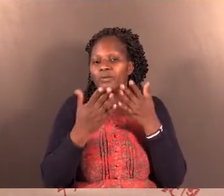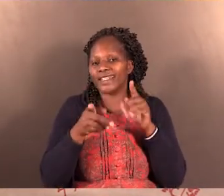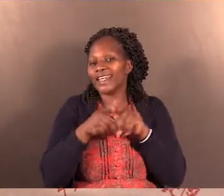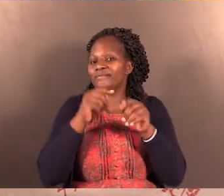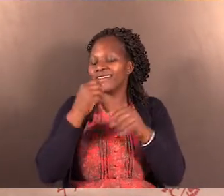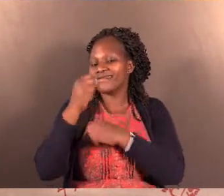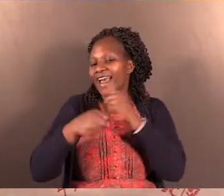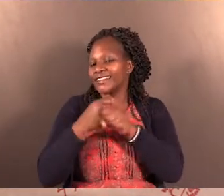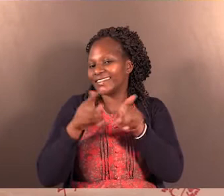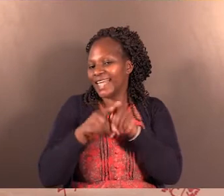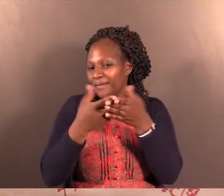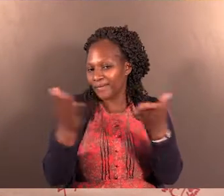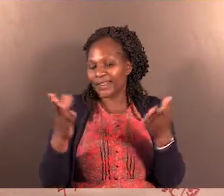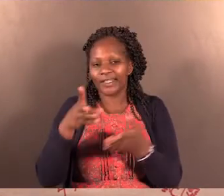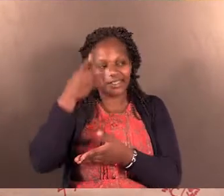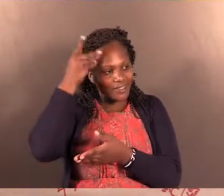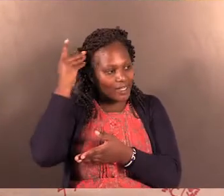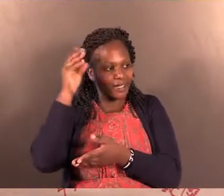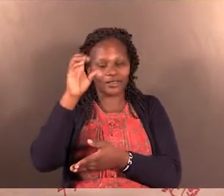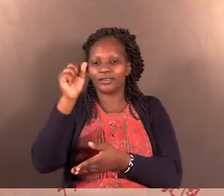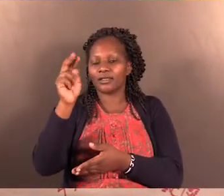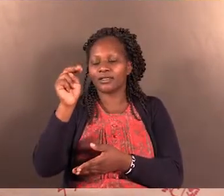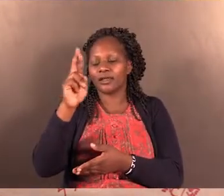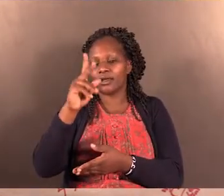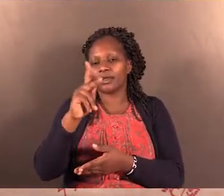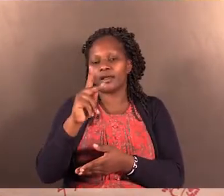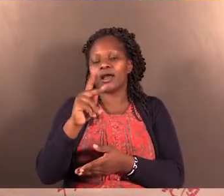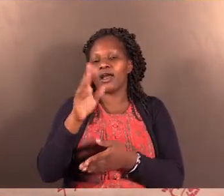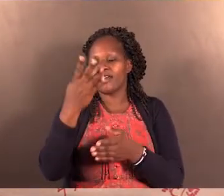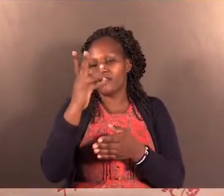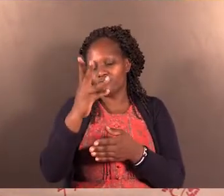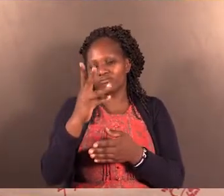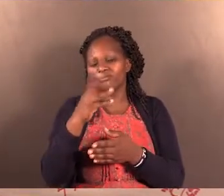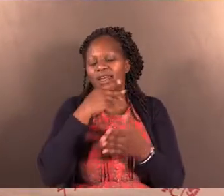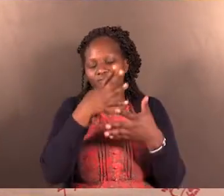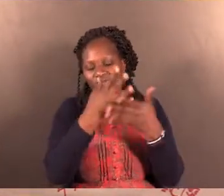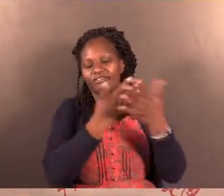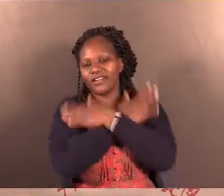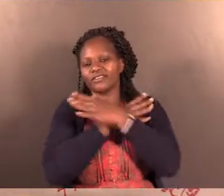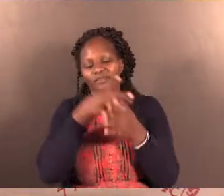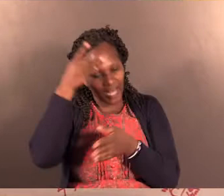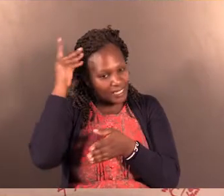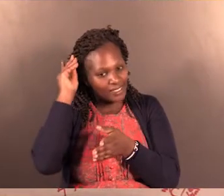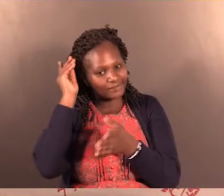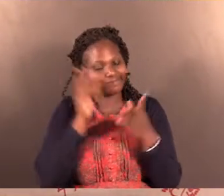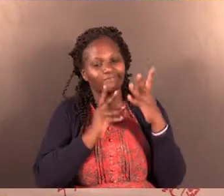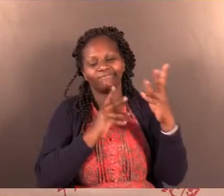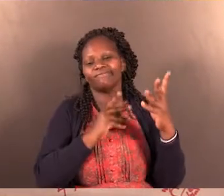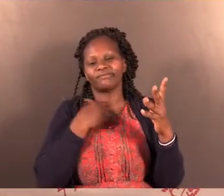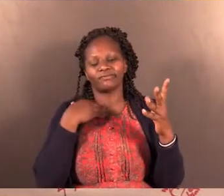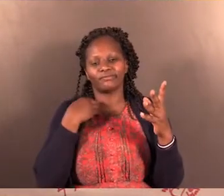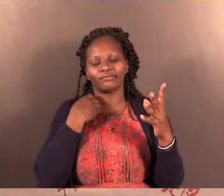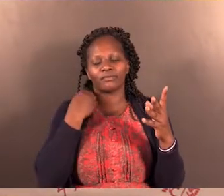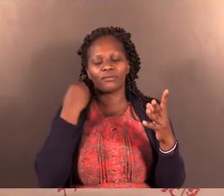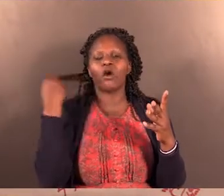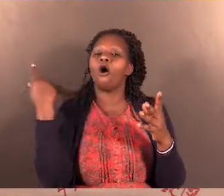same age as you are in, Daniel, Shadrack, Meshack, and Abednego. And also, I want us to